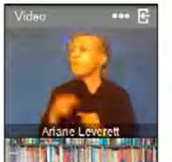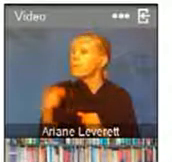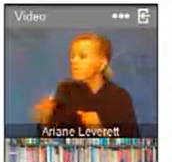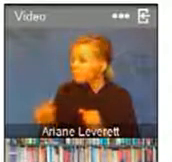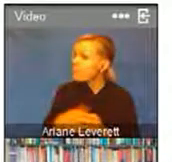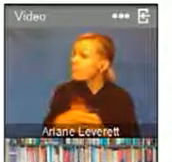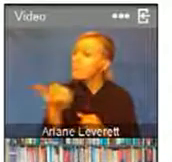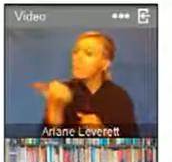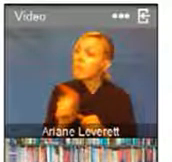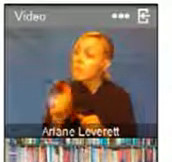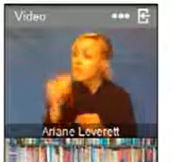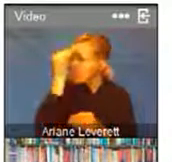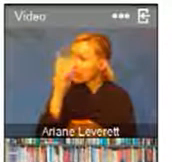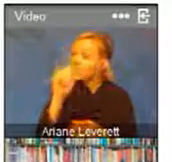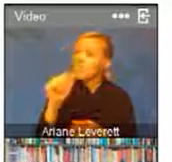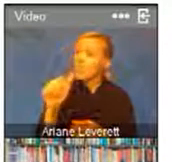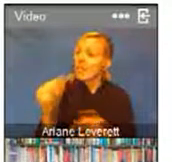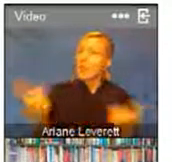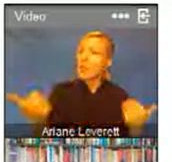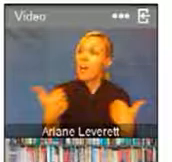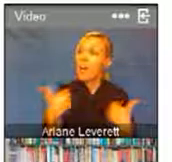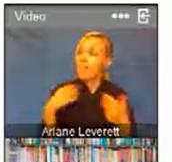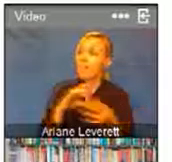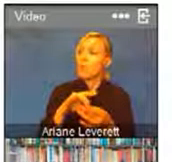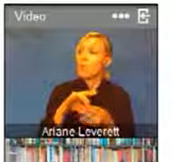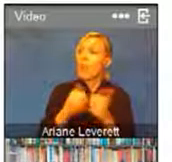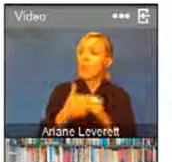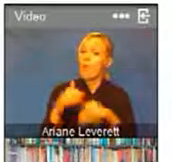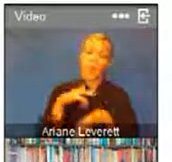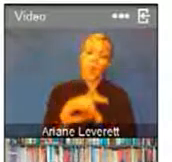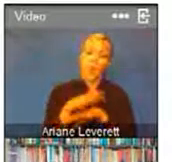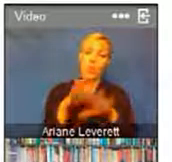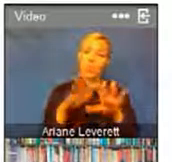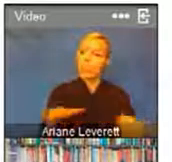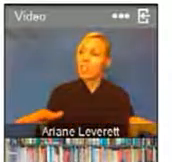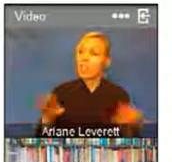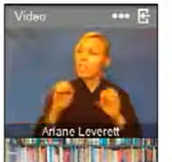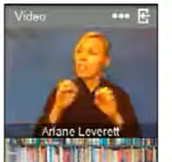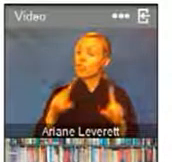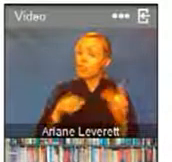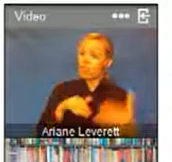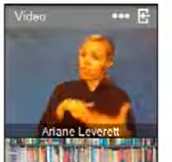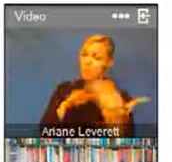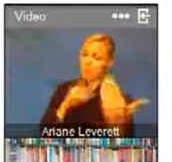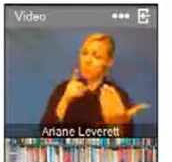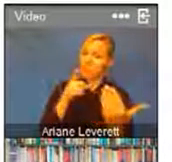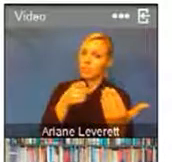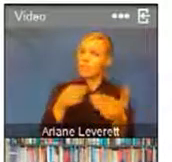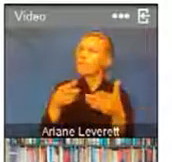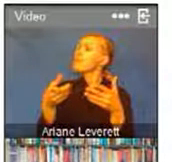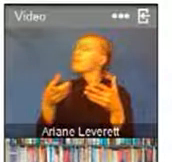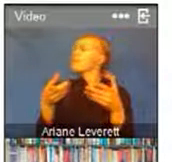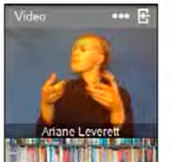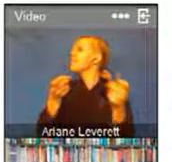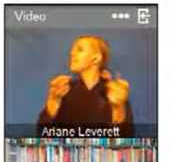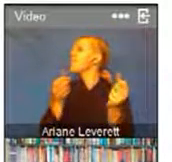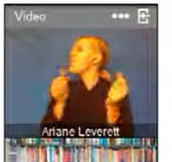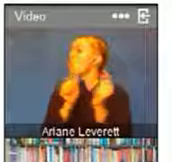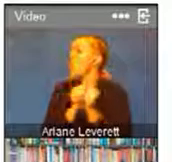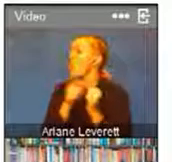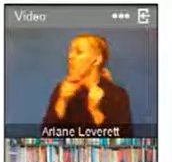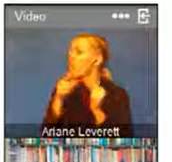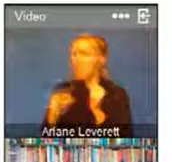Amend and implement laws and national education plans on inclusive early childhood education. We have also seen in some countries they